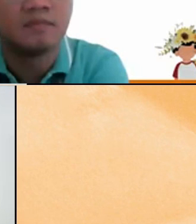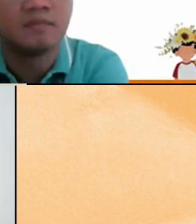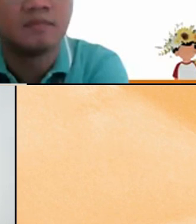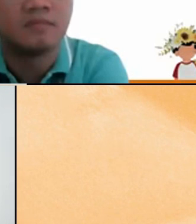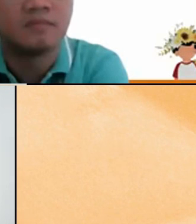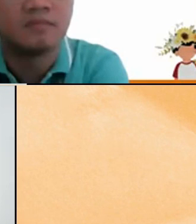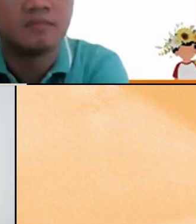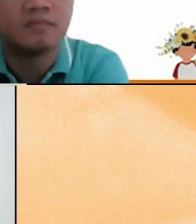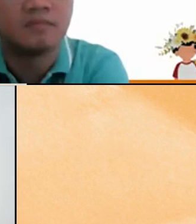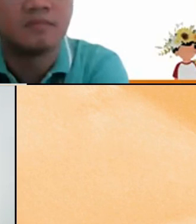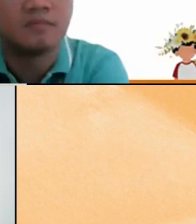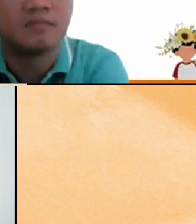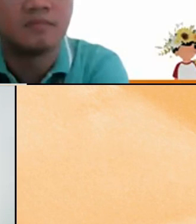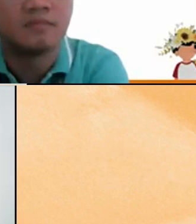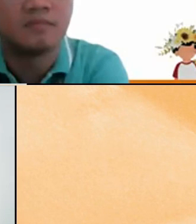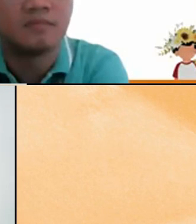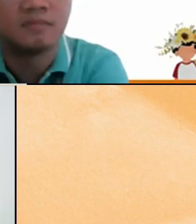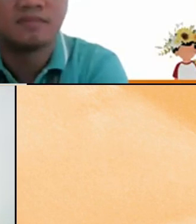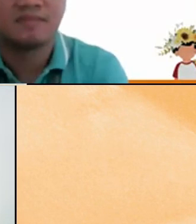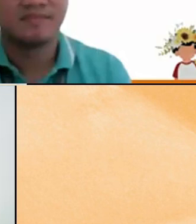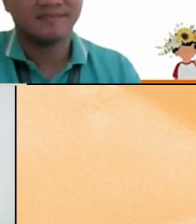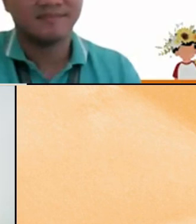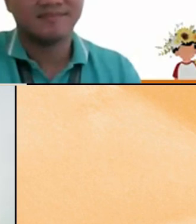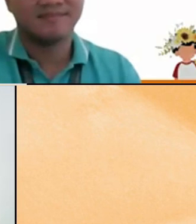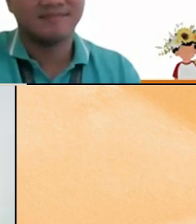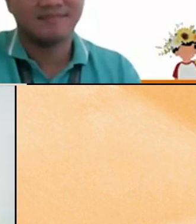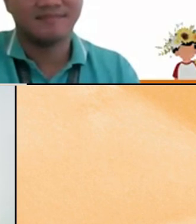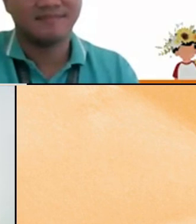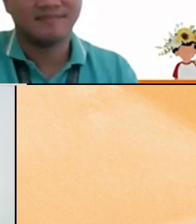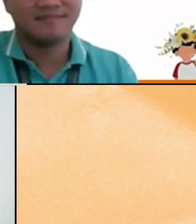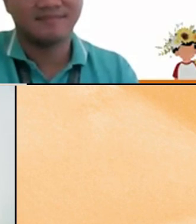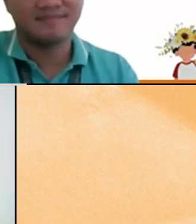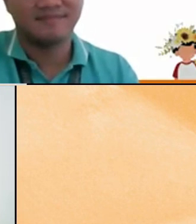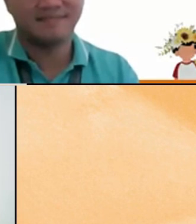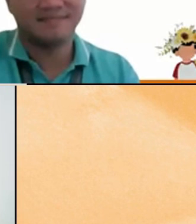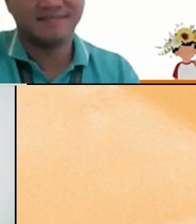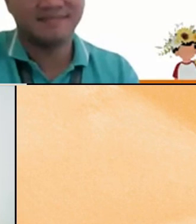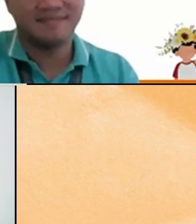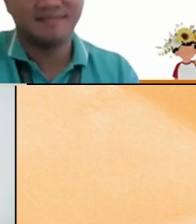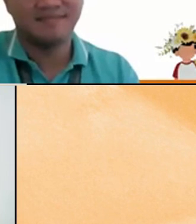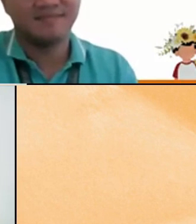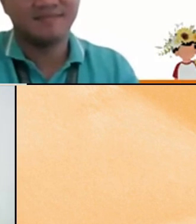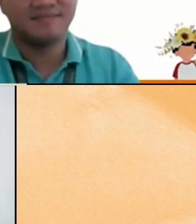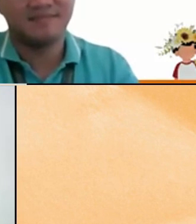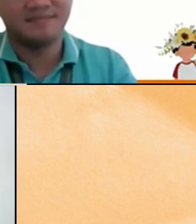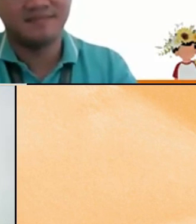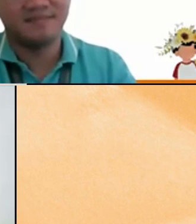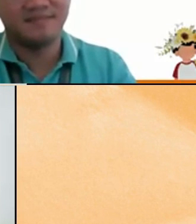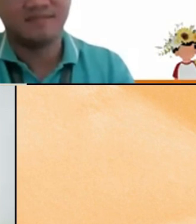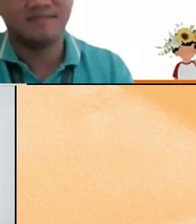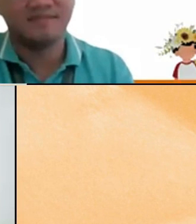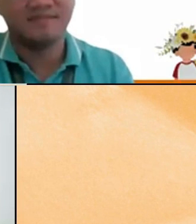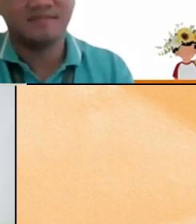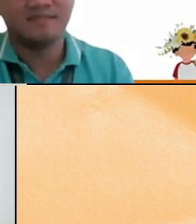should talk about it. Some children will just manifest behavior that indicates some problems. No, just like in other